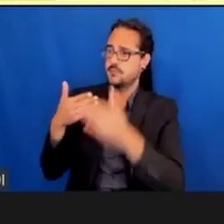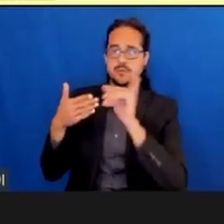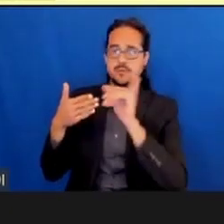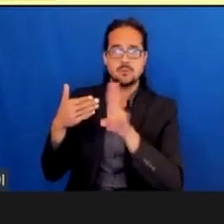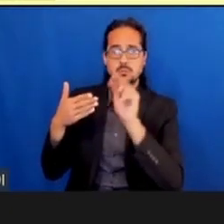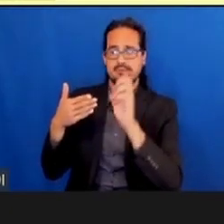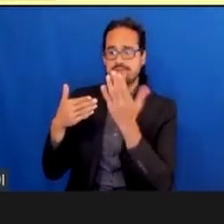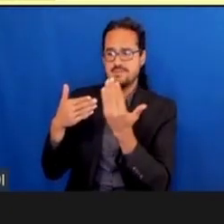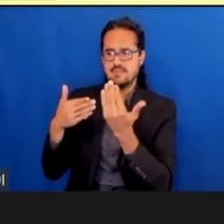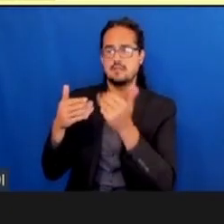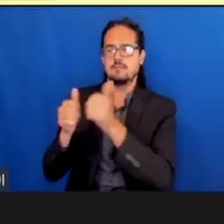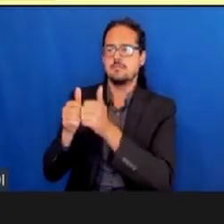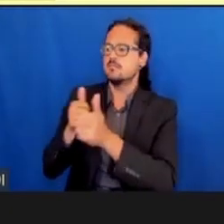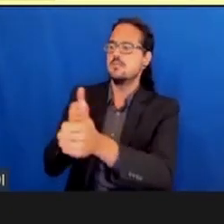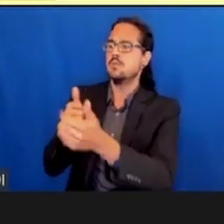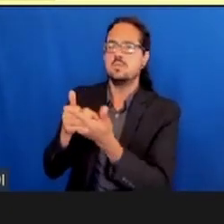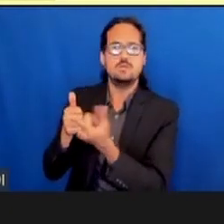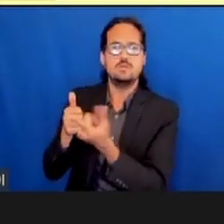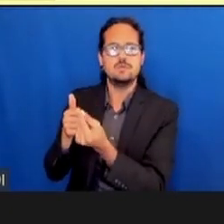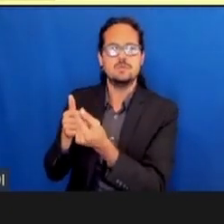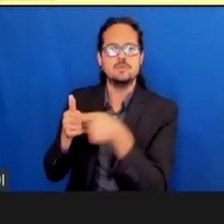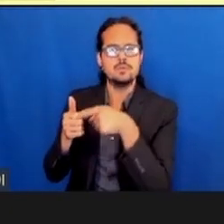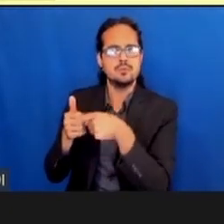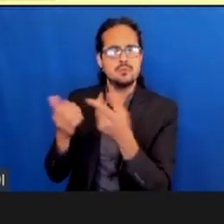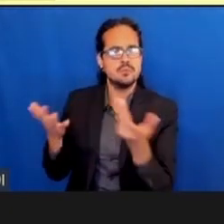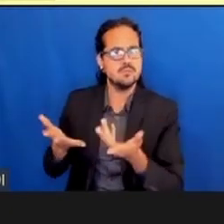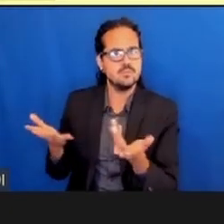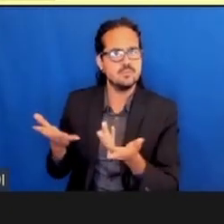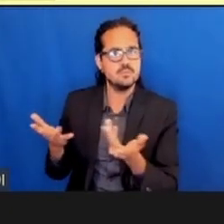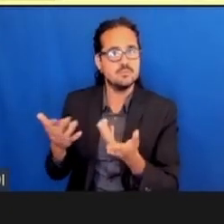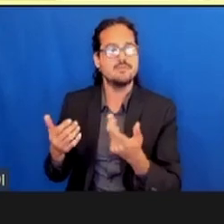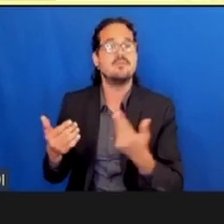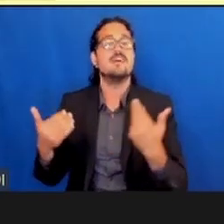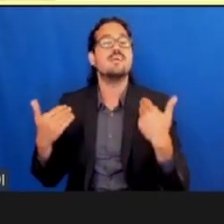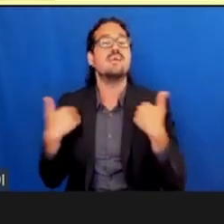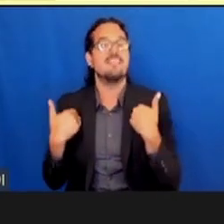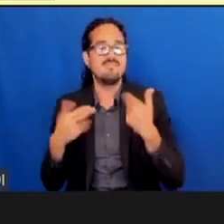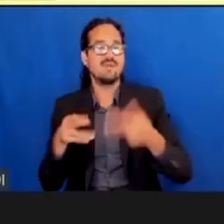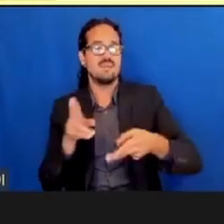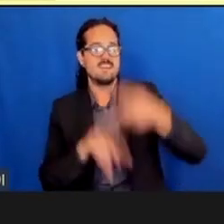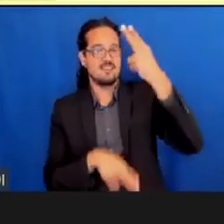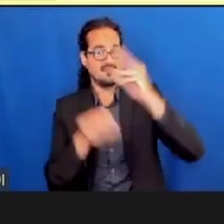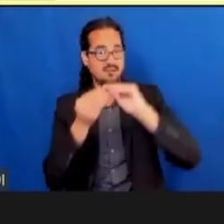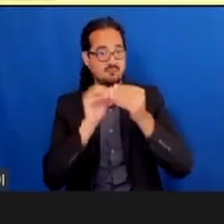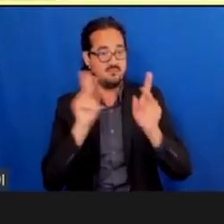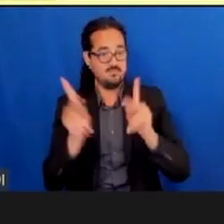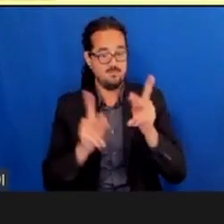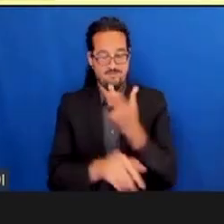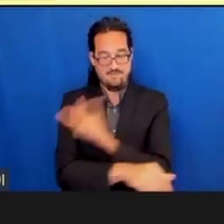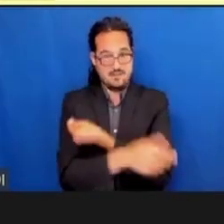is we have very high vaccination rates. Every vaccinated person adds to our safety, and we're continuing to try and